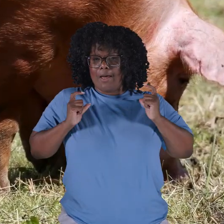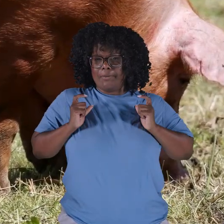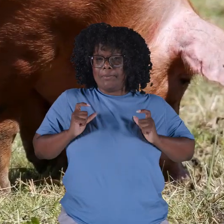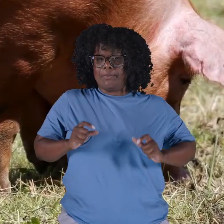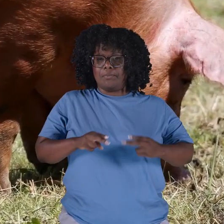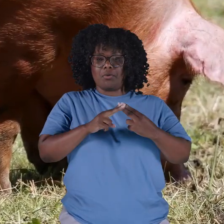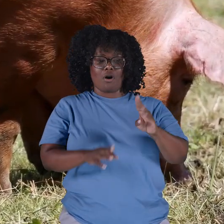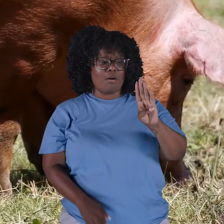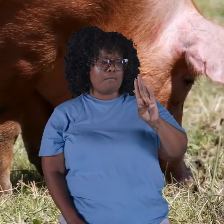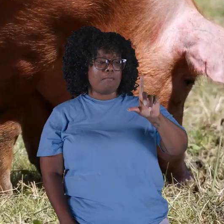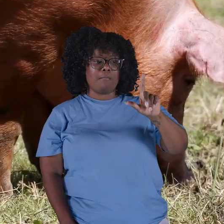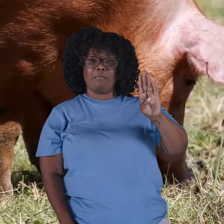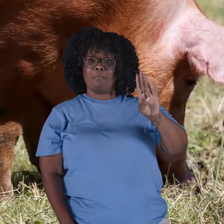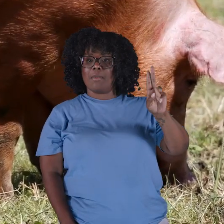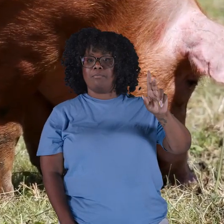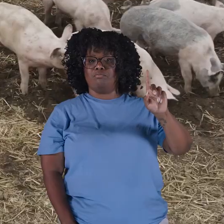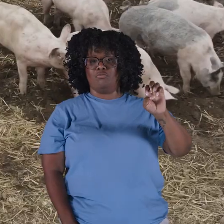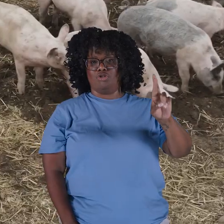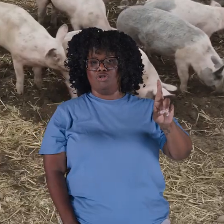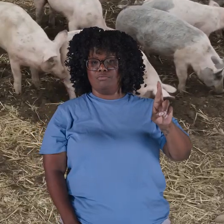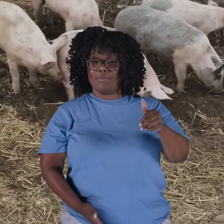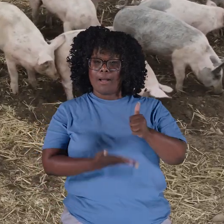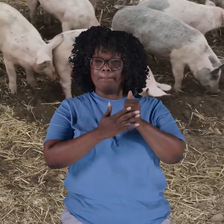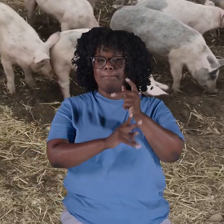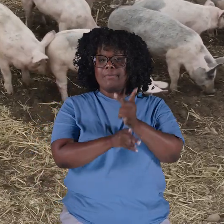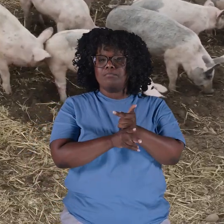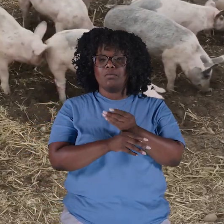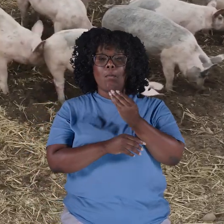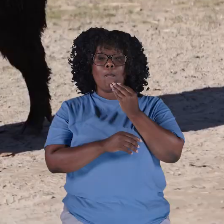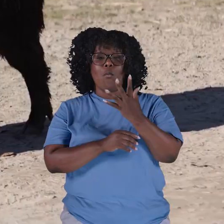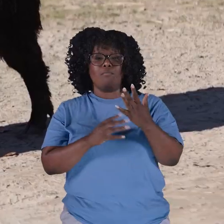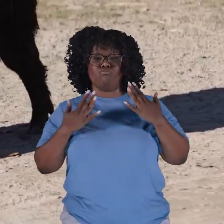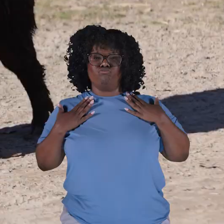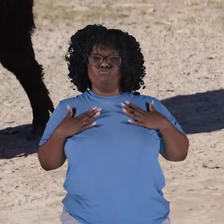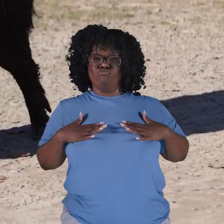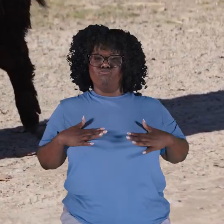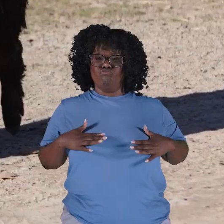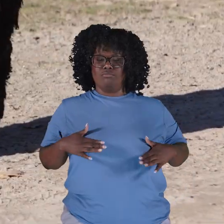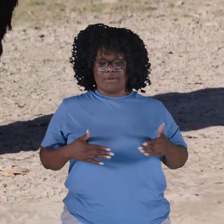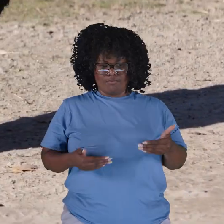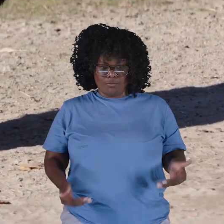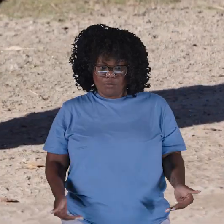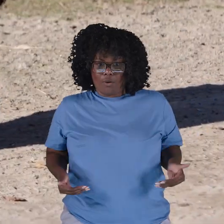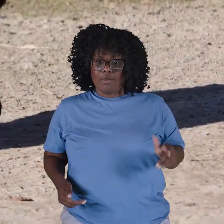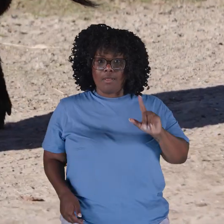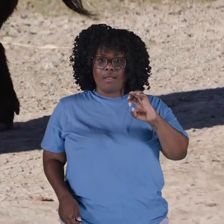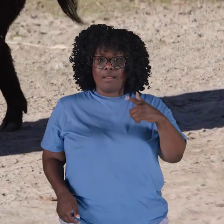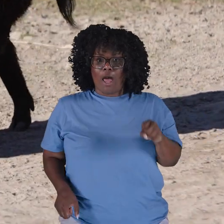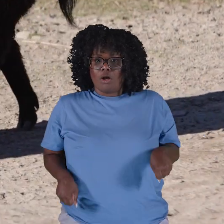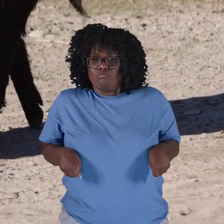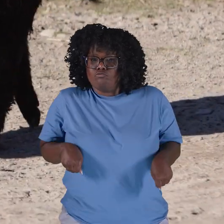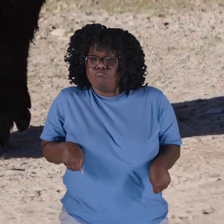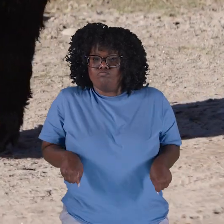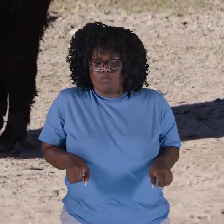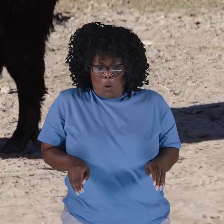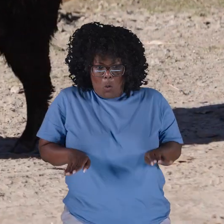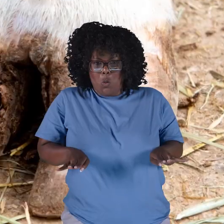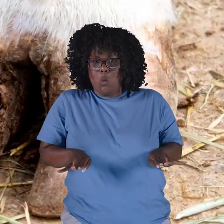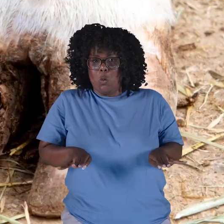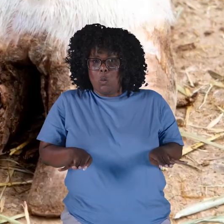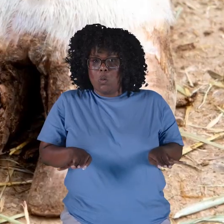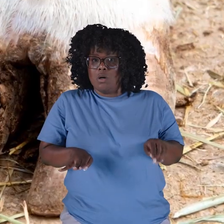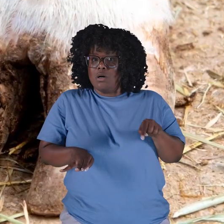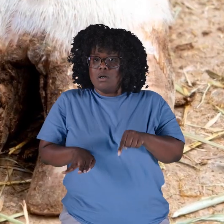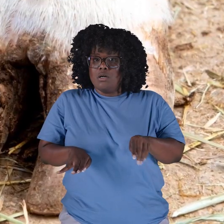layer of fat, called blubber, that helps them keep warm. They have short legs with cloven hooves,